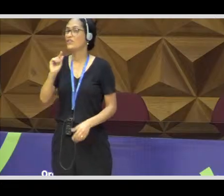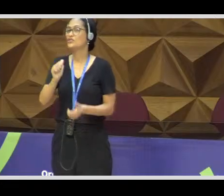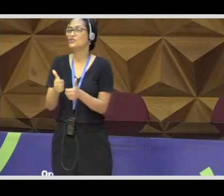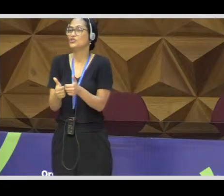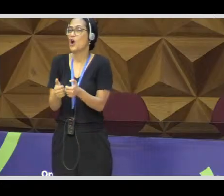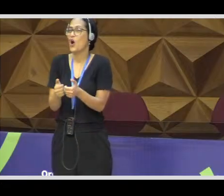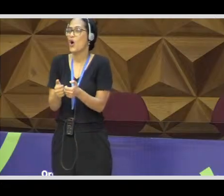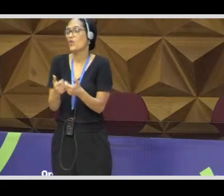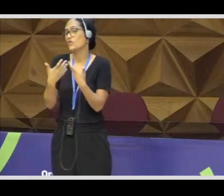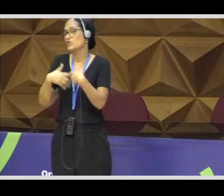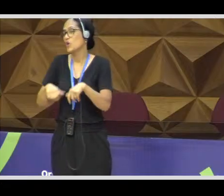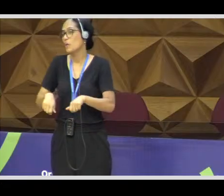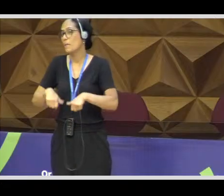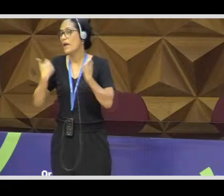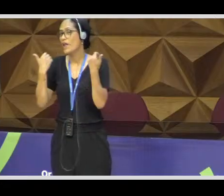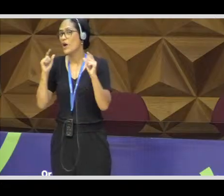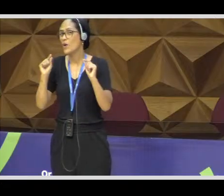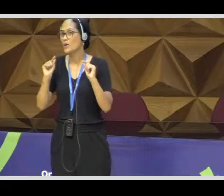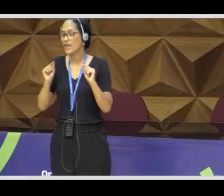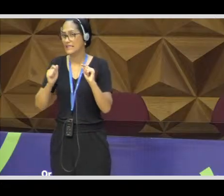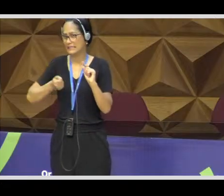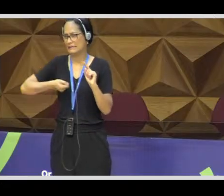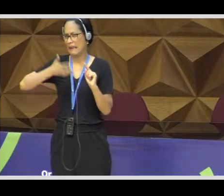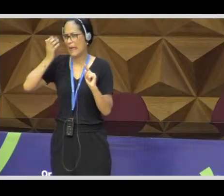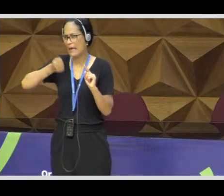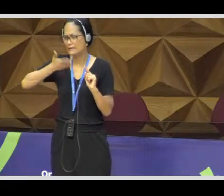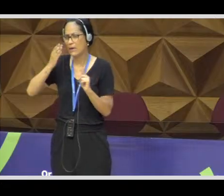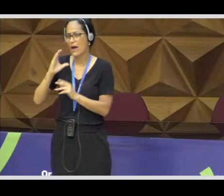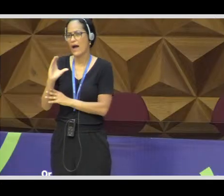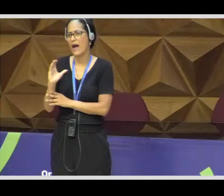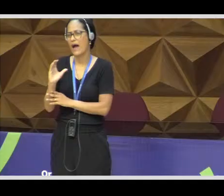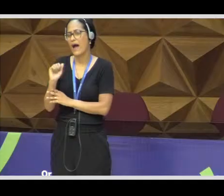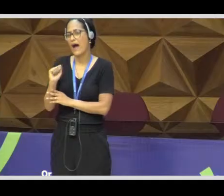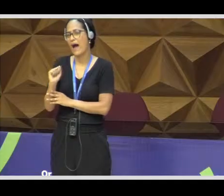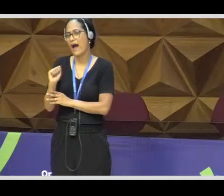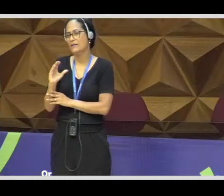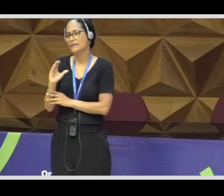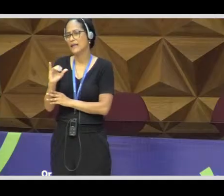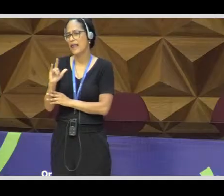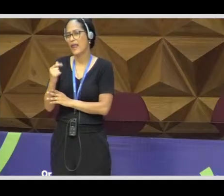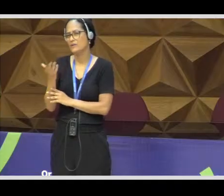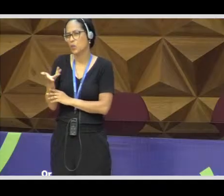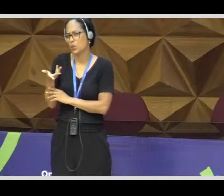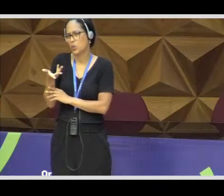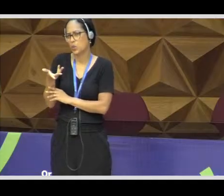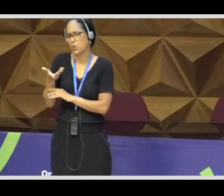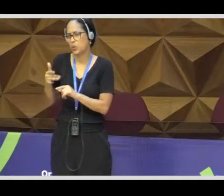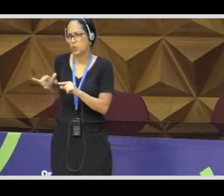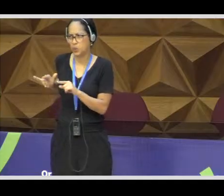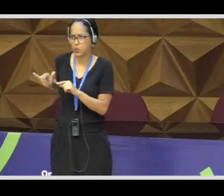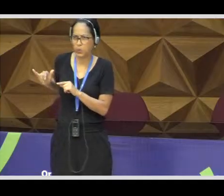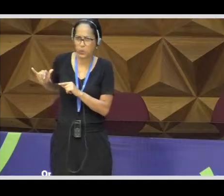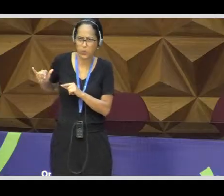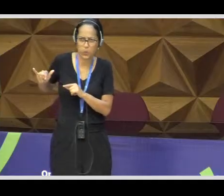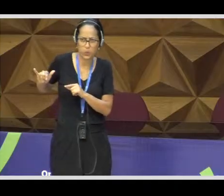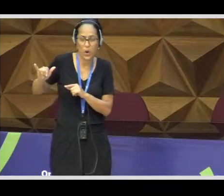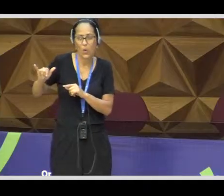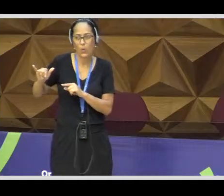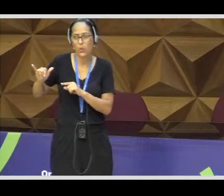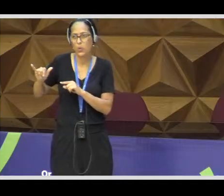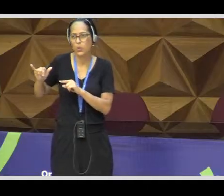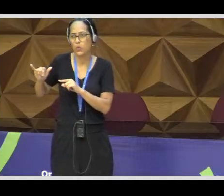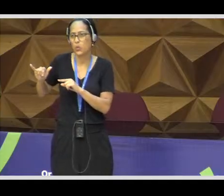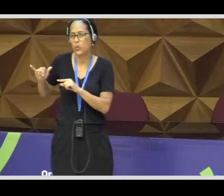is that when the accelerations and the decelerations of the spaceship did match the decelerations and accelerations in the